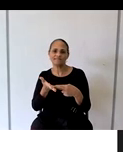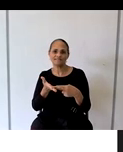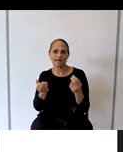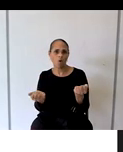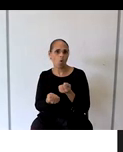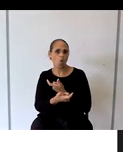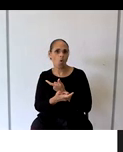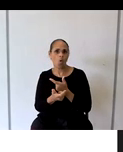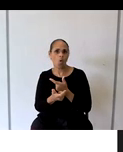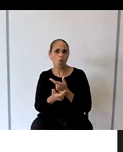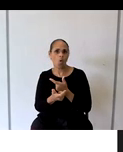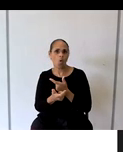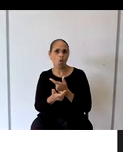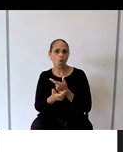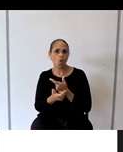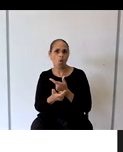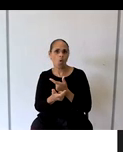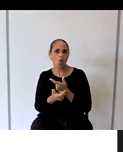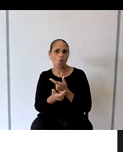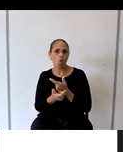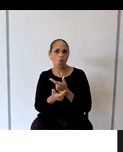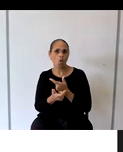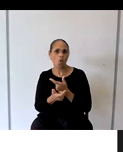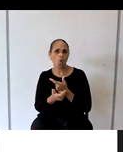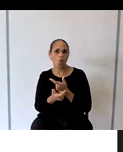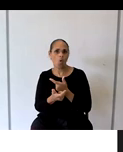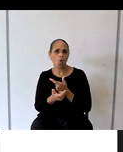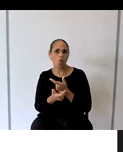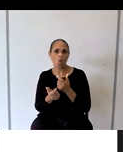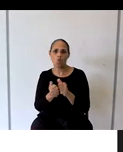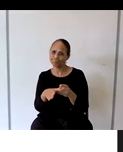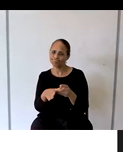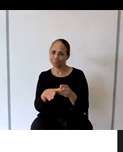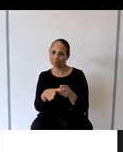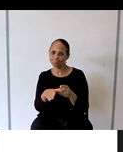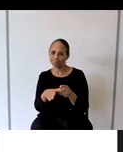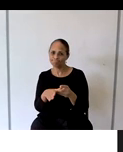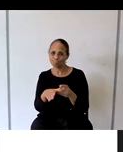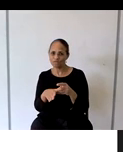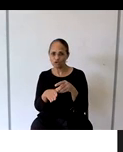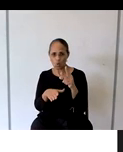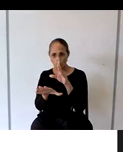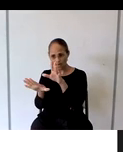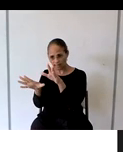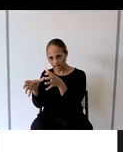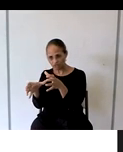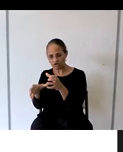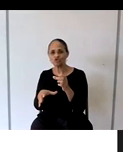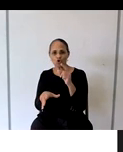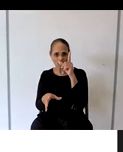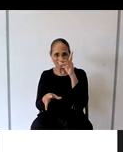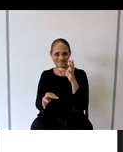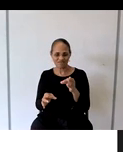with a disability, because everybody groups people with a disability into one category. So it definitely